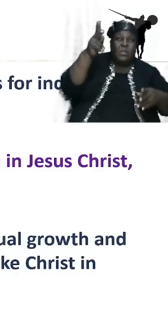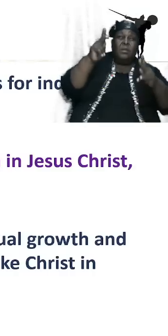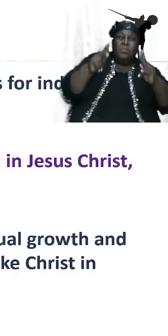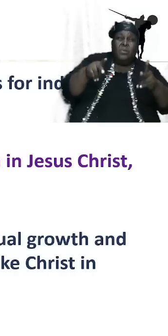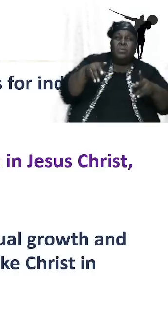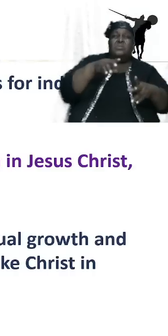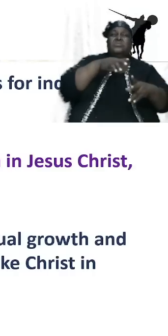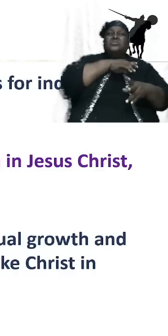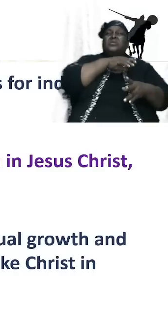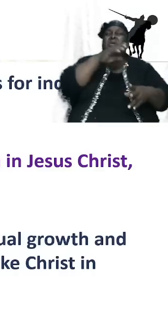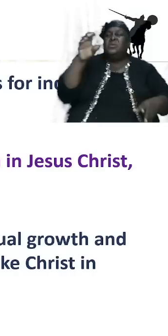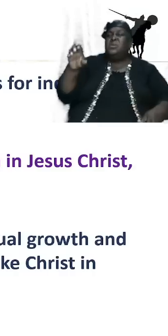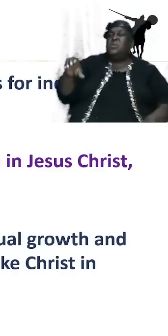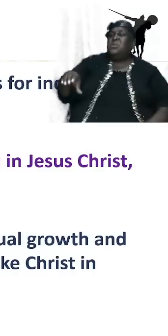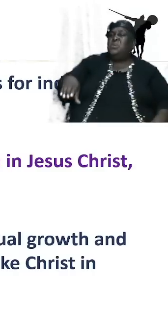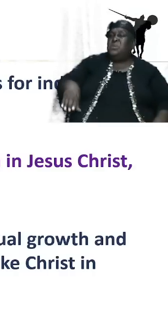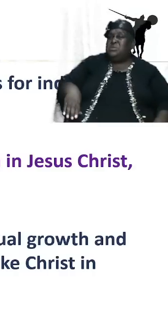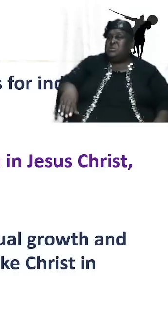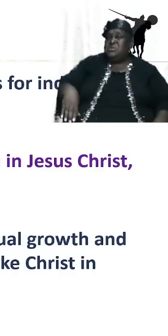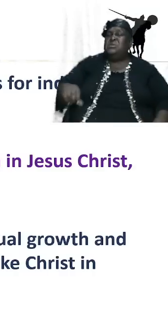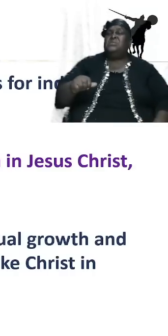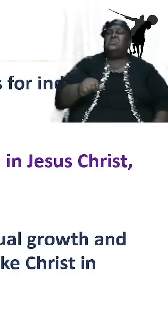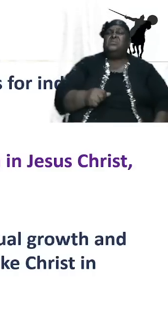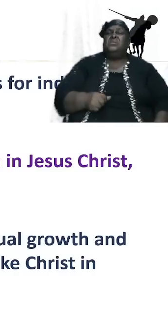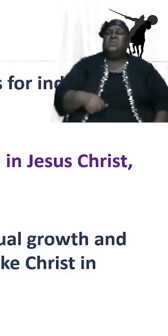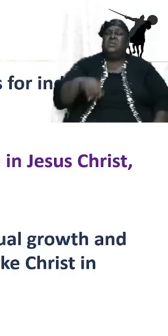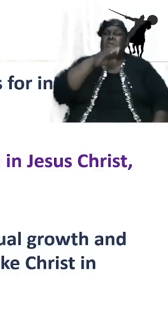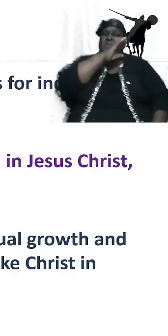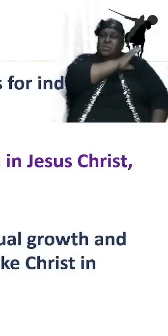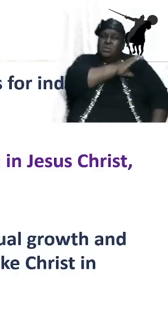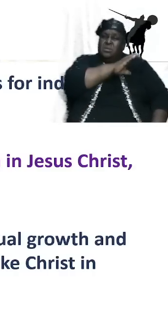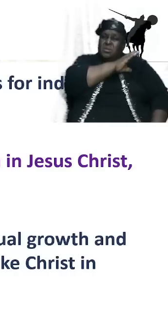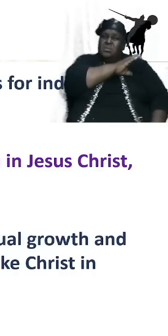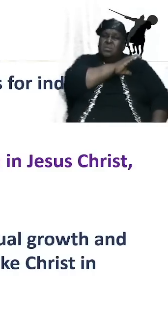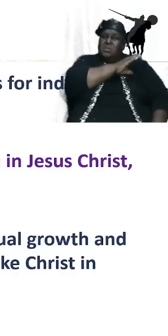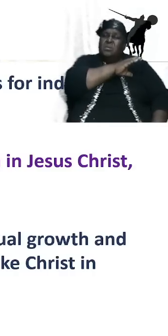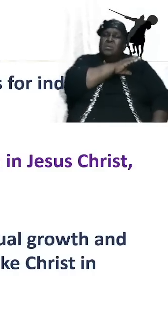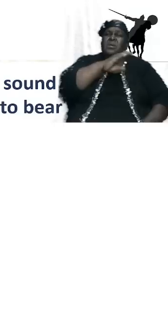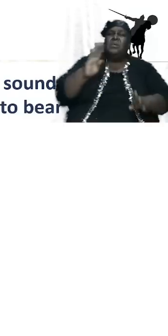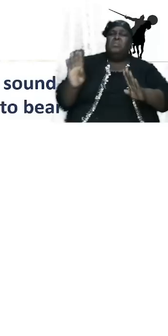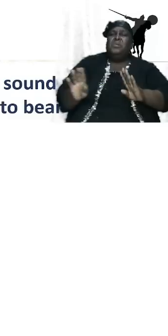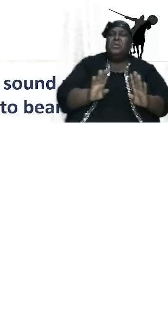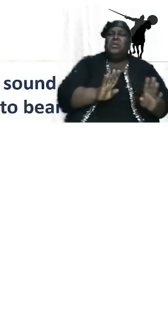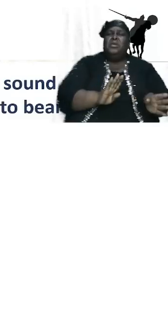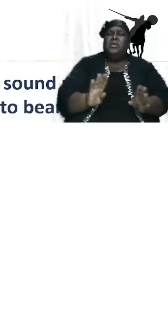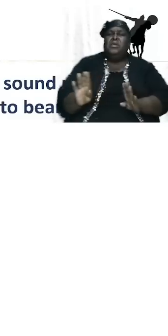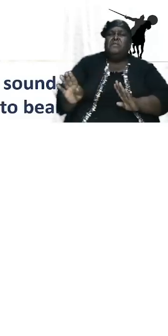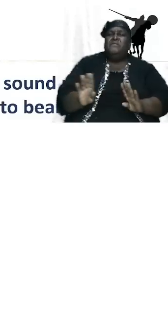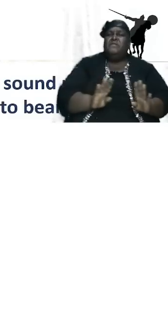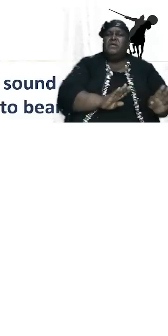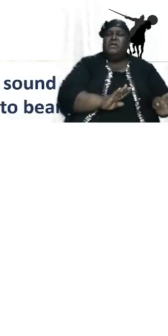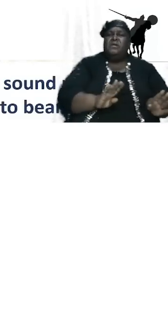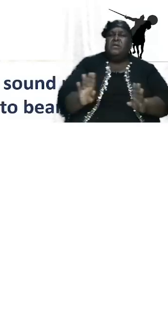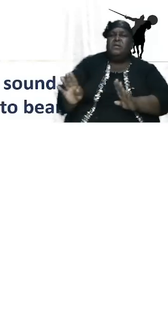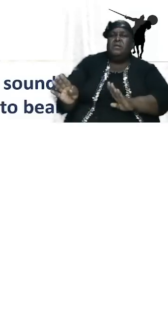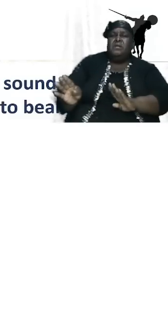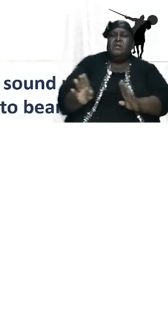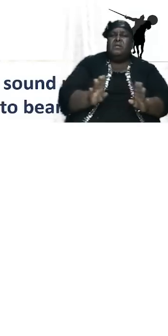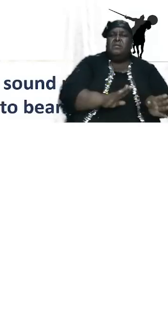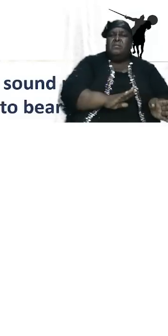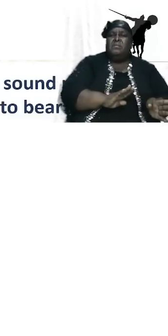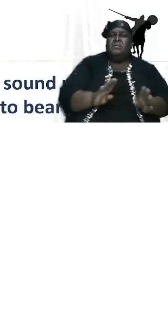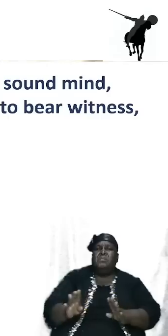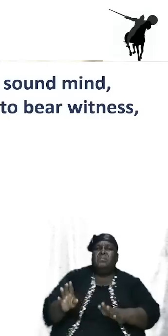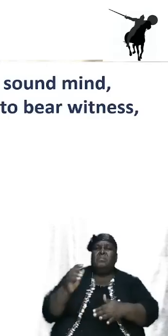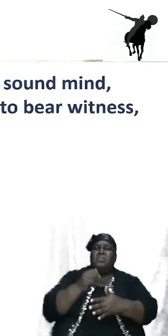It enables believers to become more like Christ in character and conduct. In terms of your service, sound doctrine equip